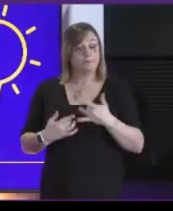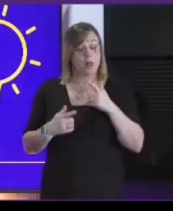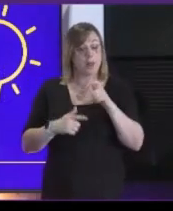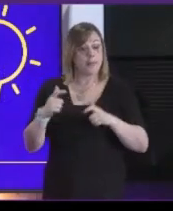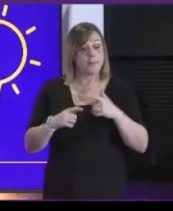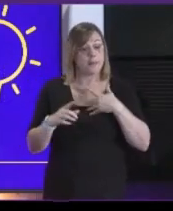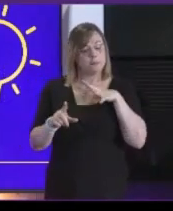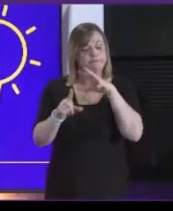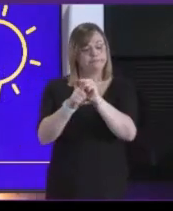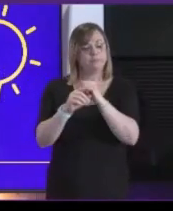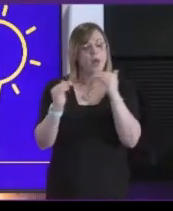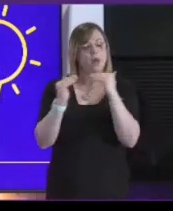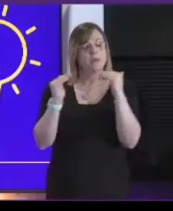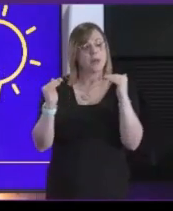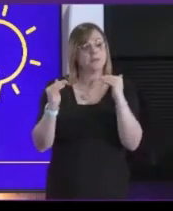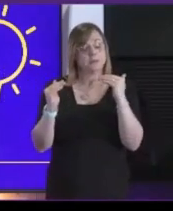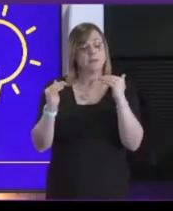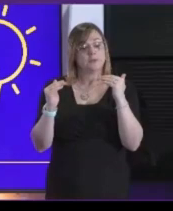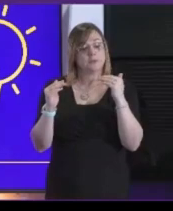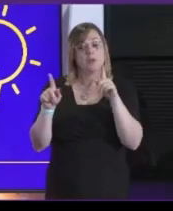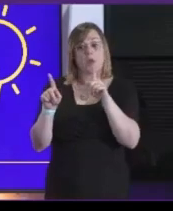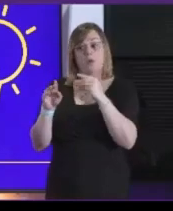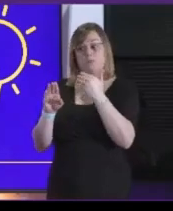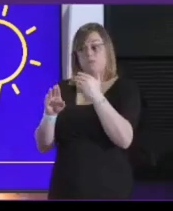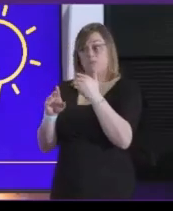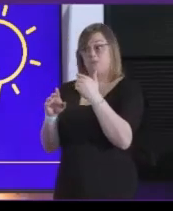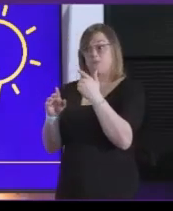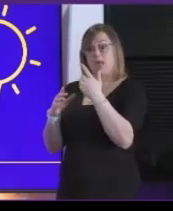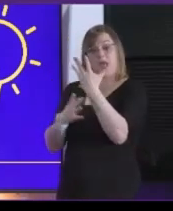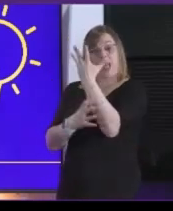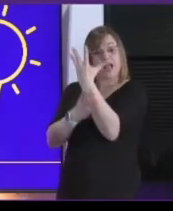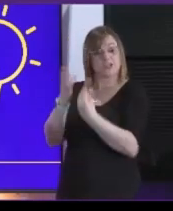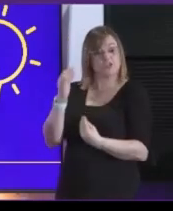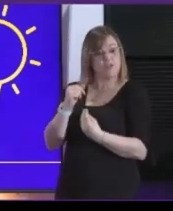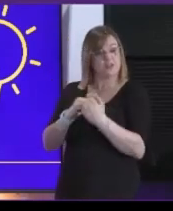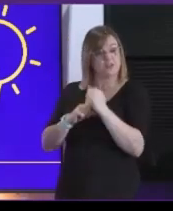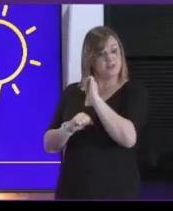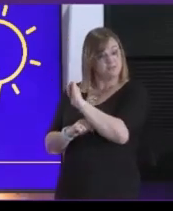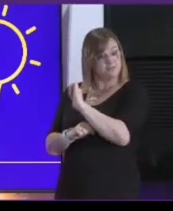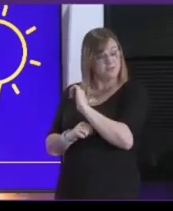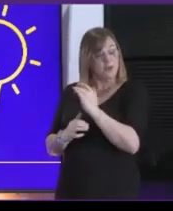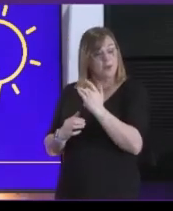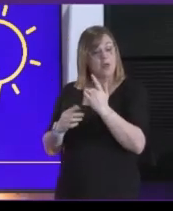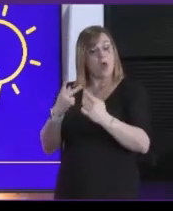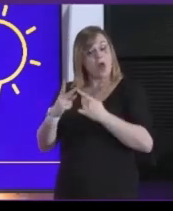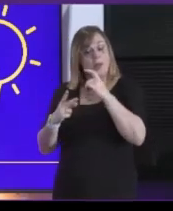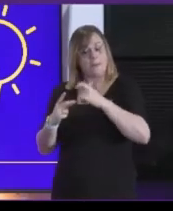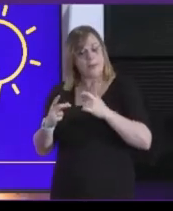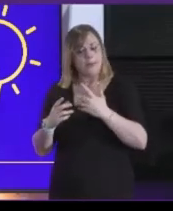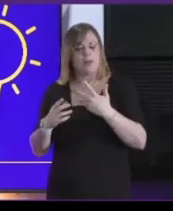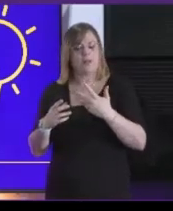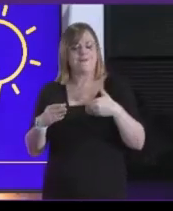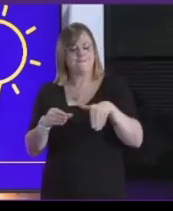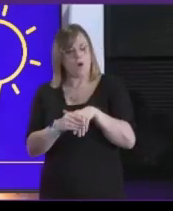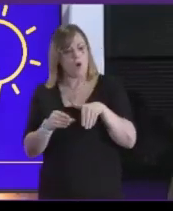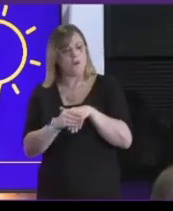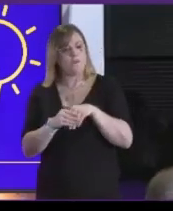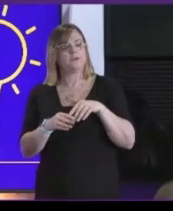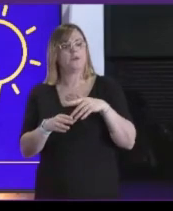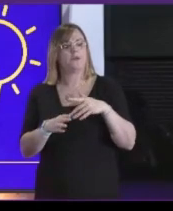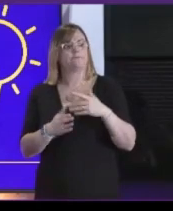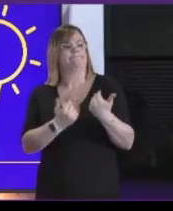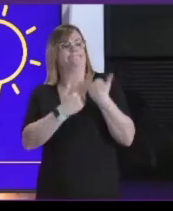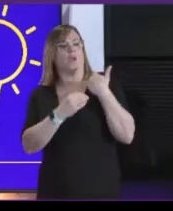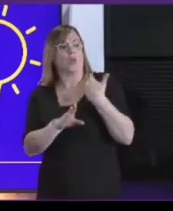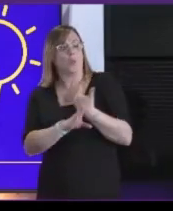the standards level? Are they working at the level of Susanna's? You know, are they integrating in there? Are there people sitting in those rooms doing that stuff? I'm